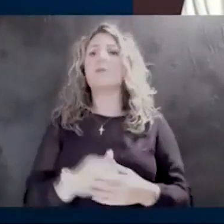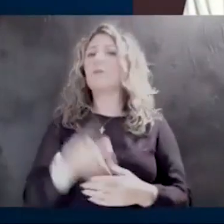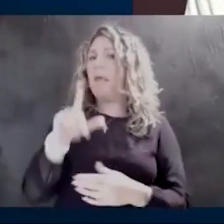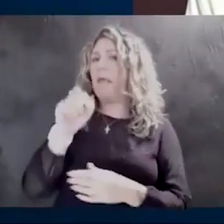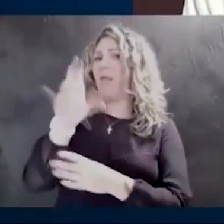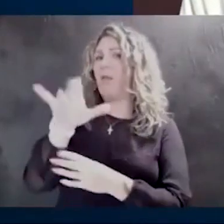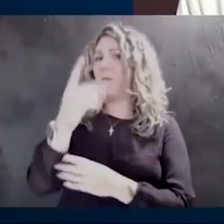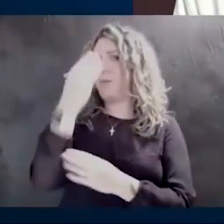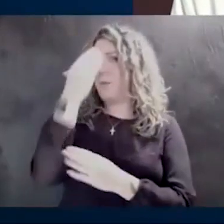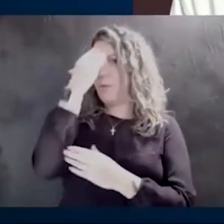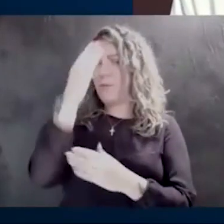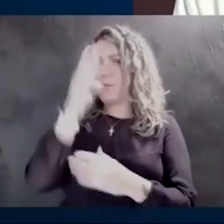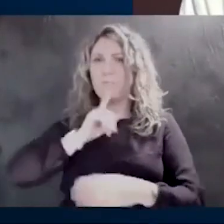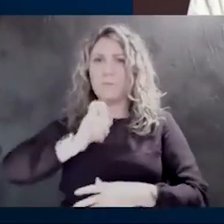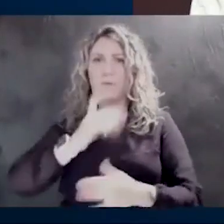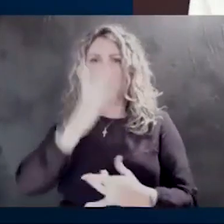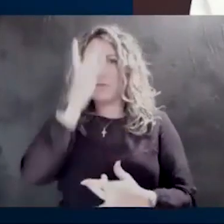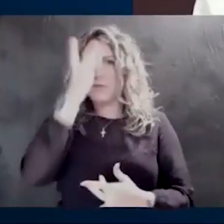still sick right there at Advent.